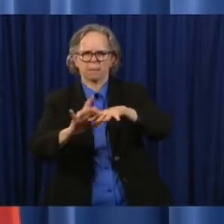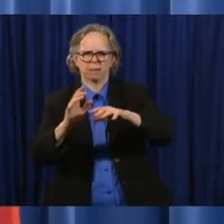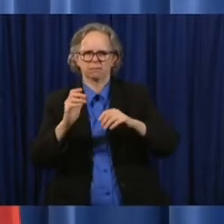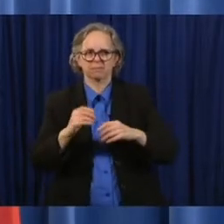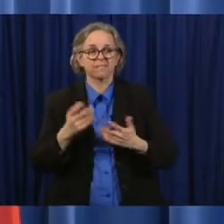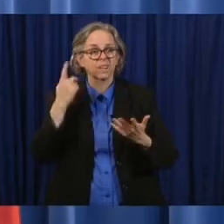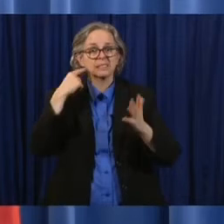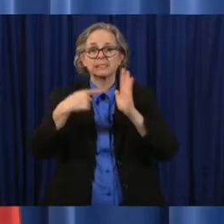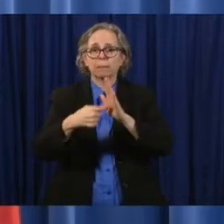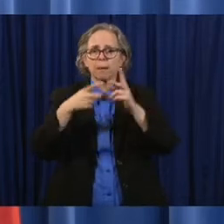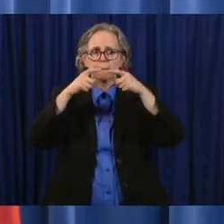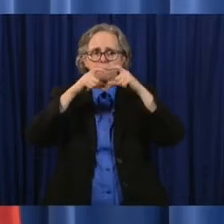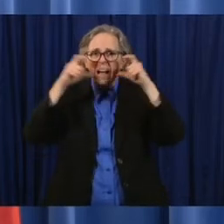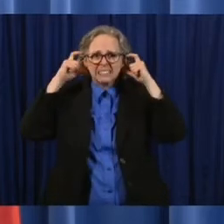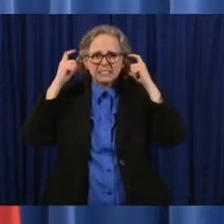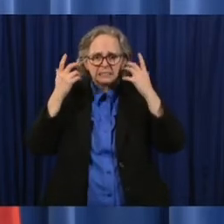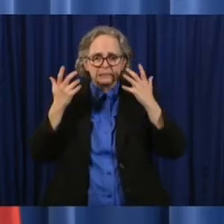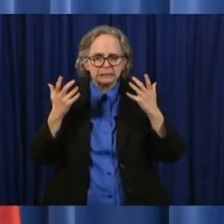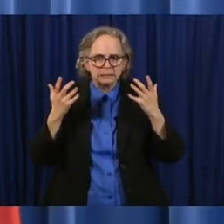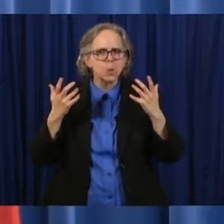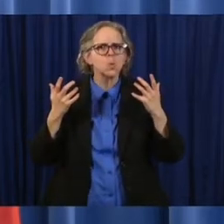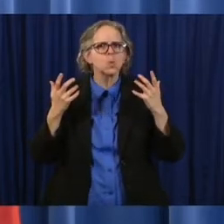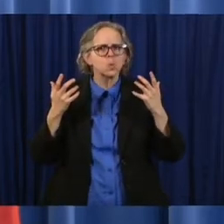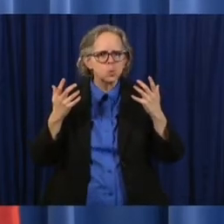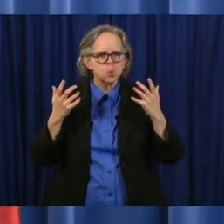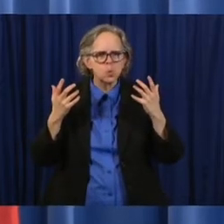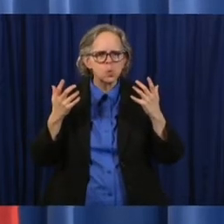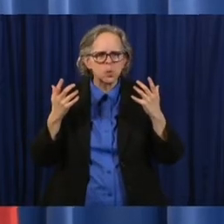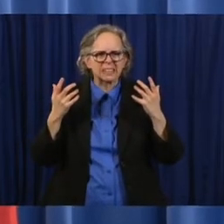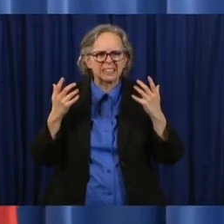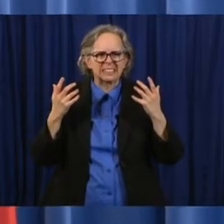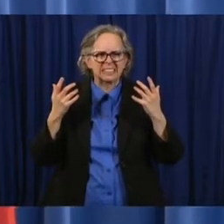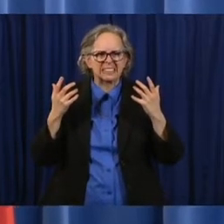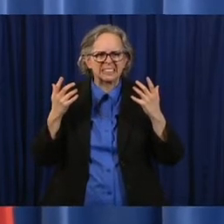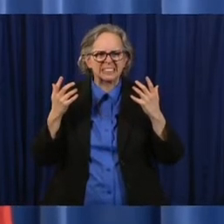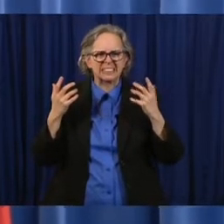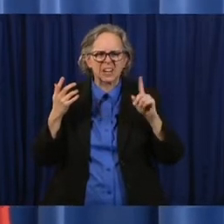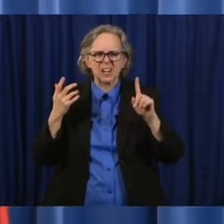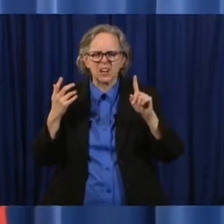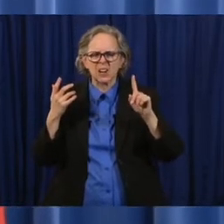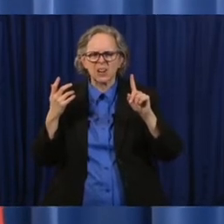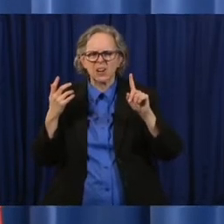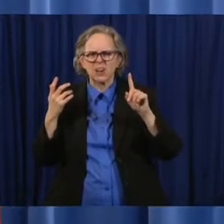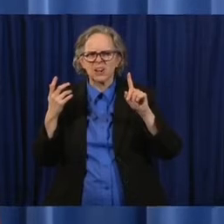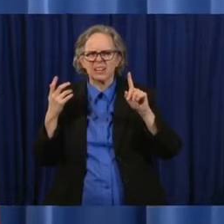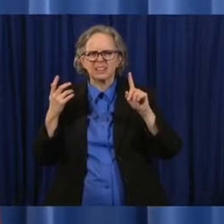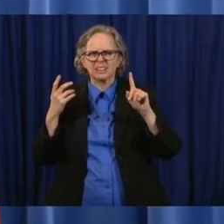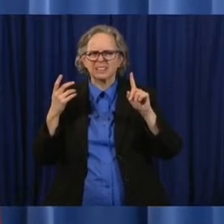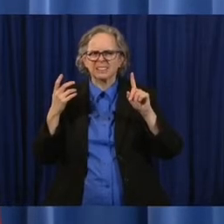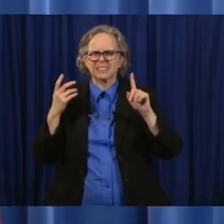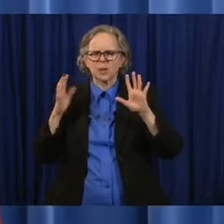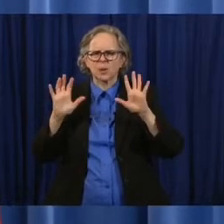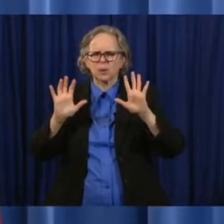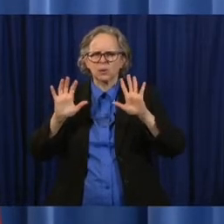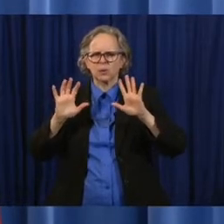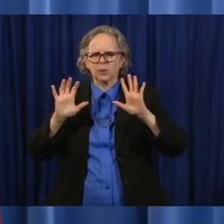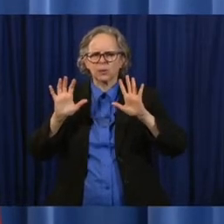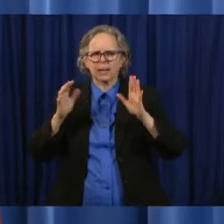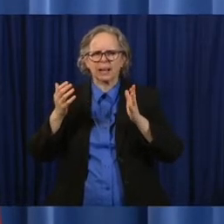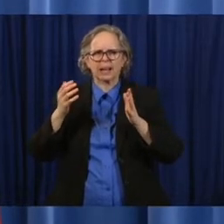example, these are not the masks that we're talking about, are not the COVID-19, or excuse me, not